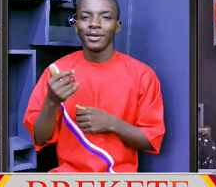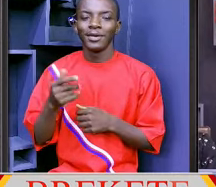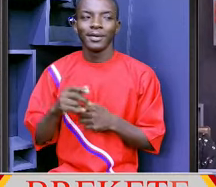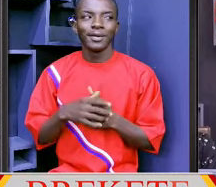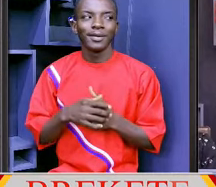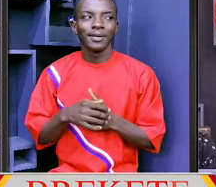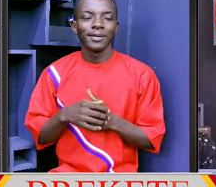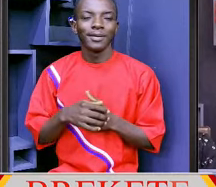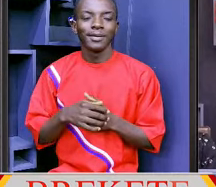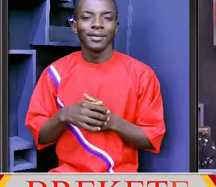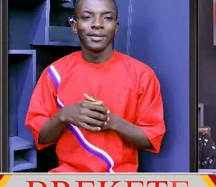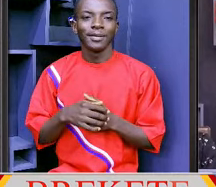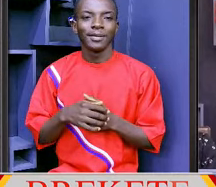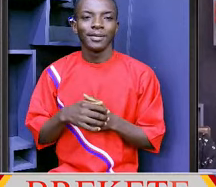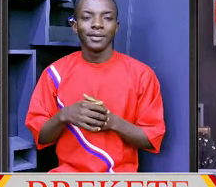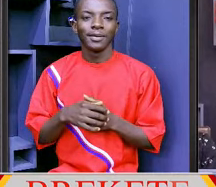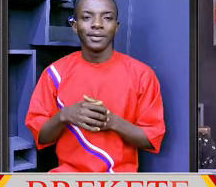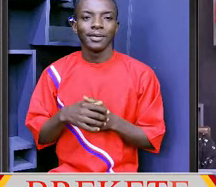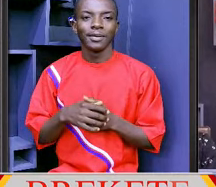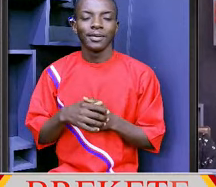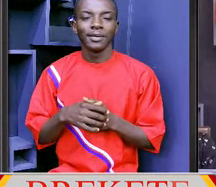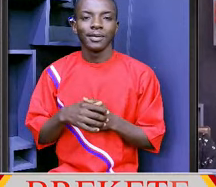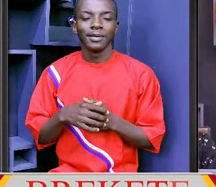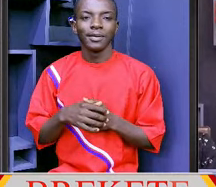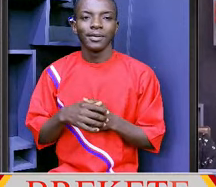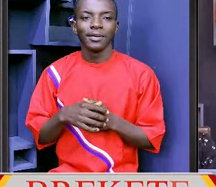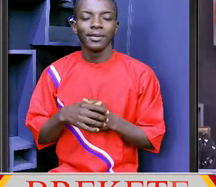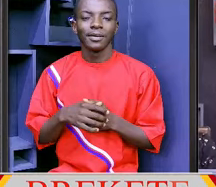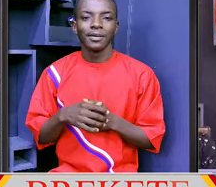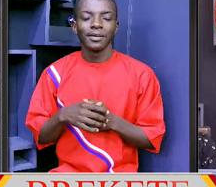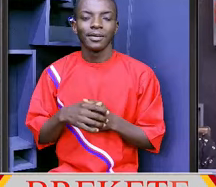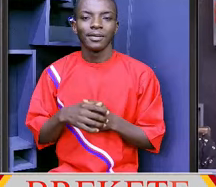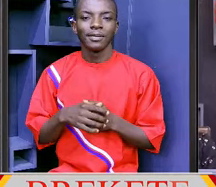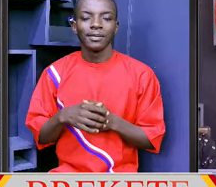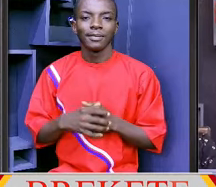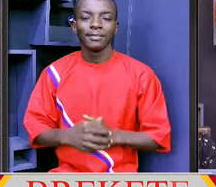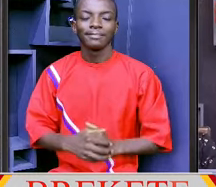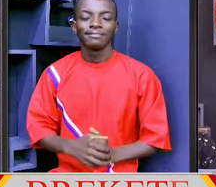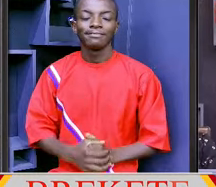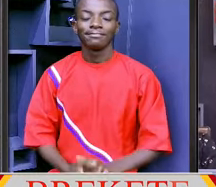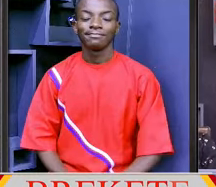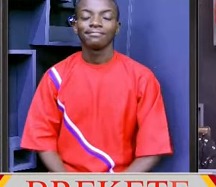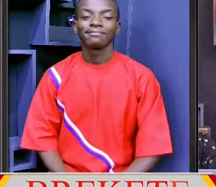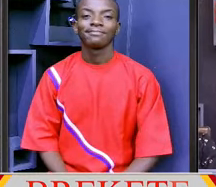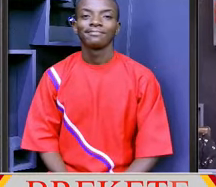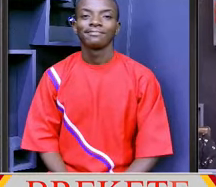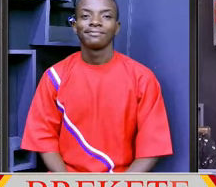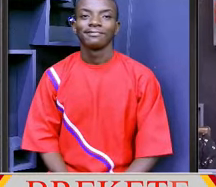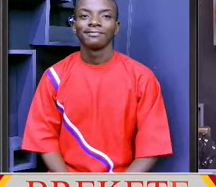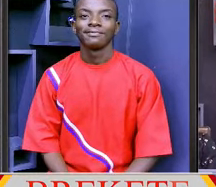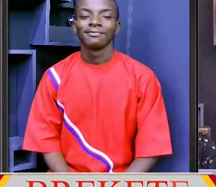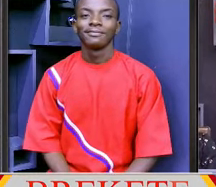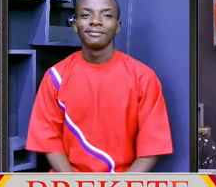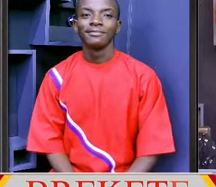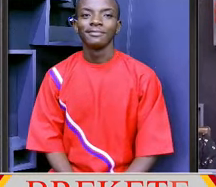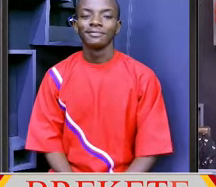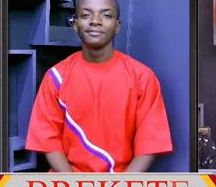Hello, thank you, ma. Yeah, network.